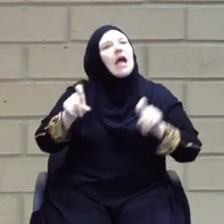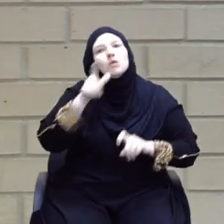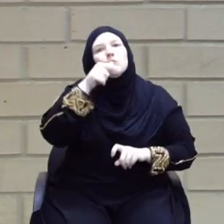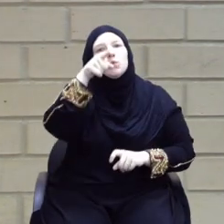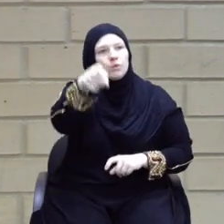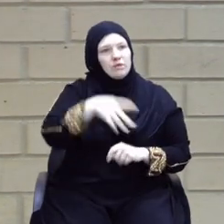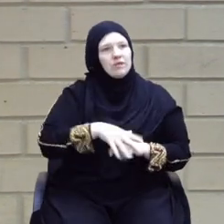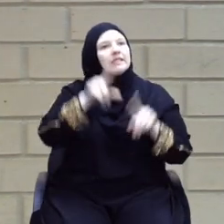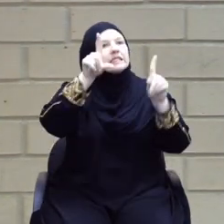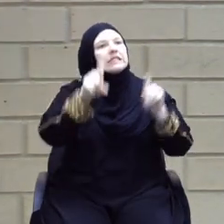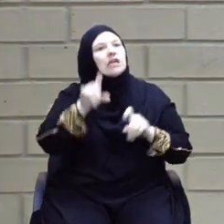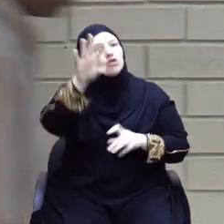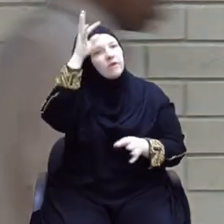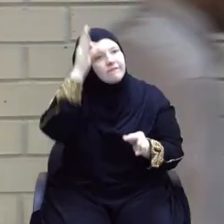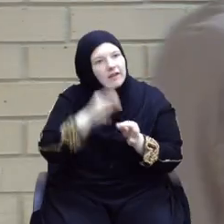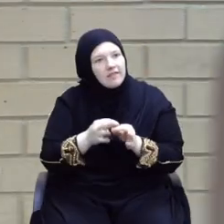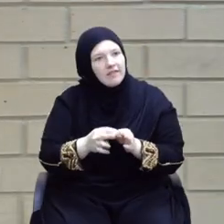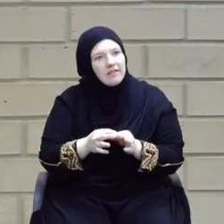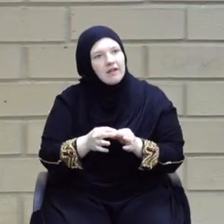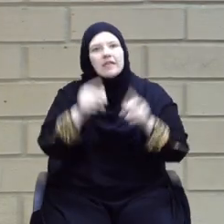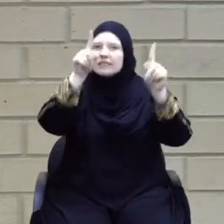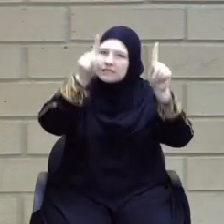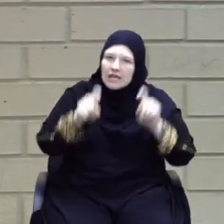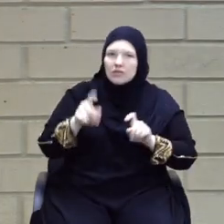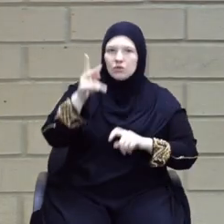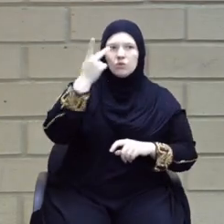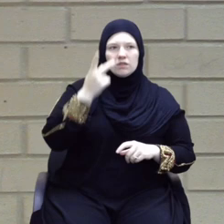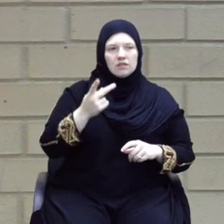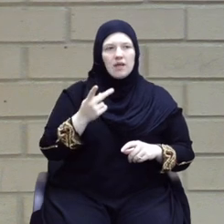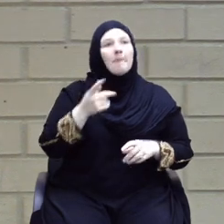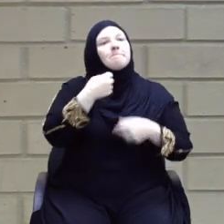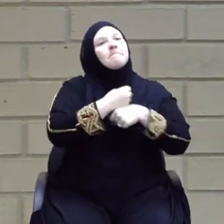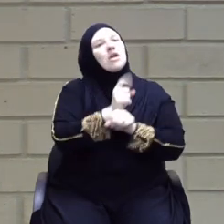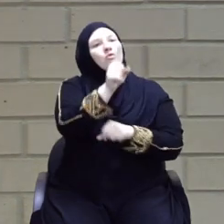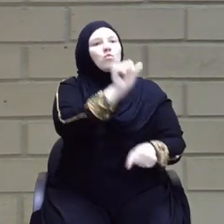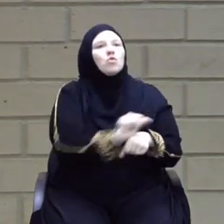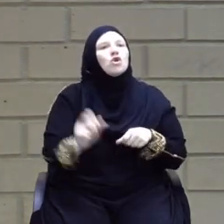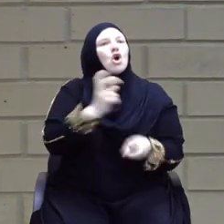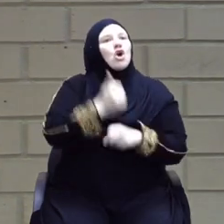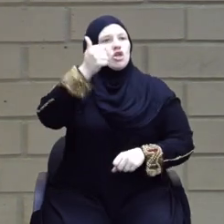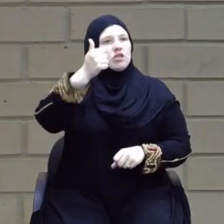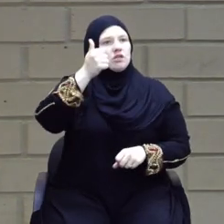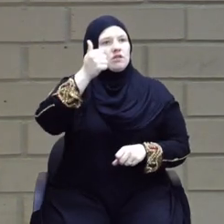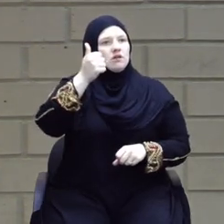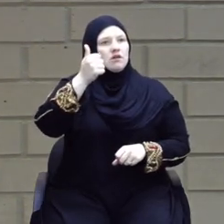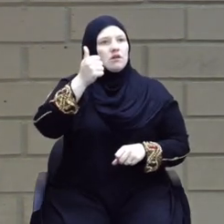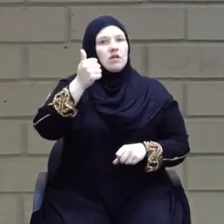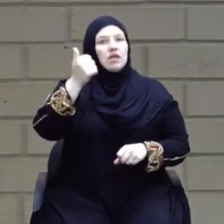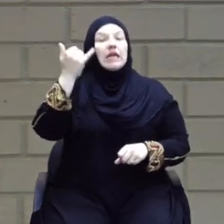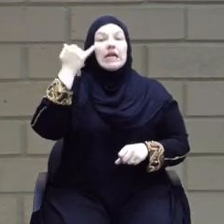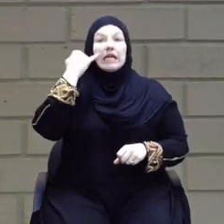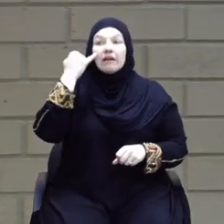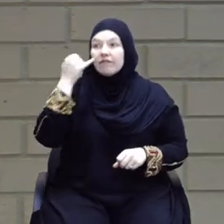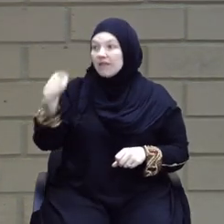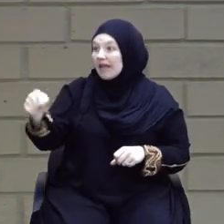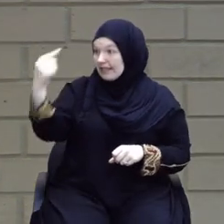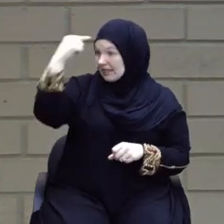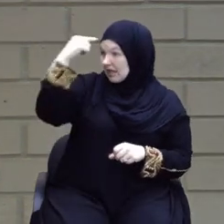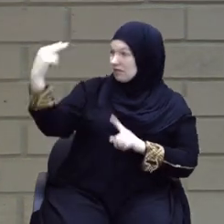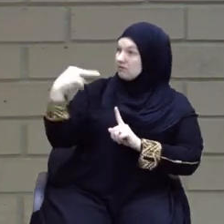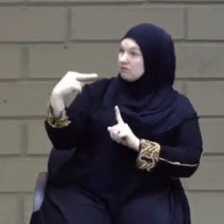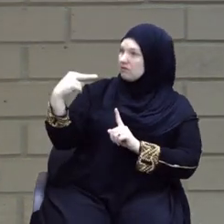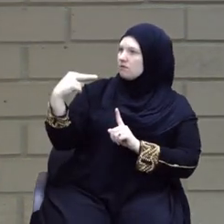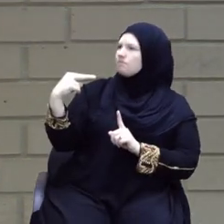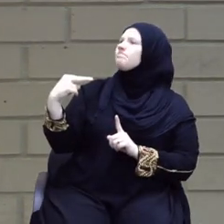and it makes you work harder and work more. Because if you take things for